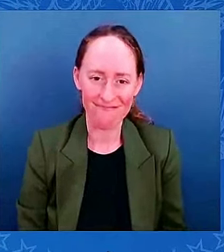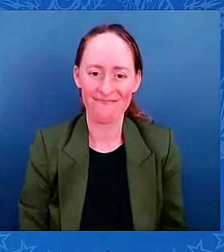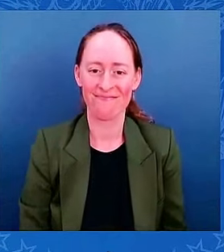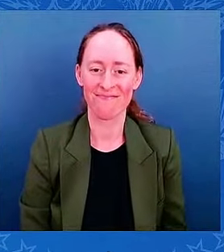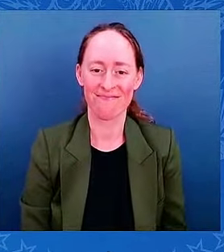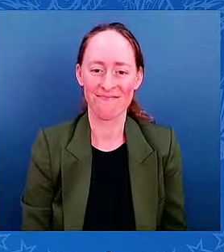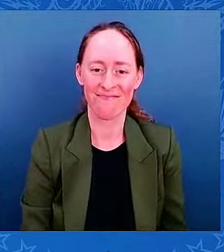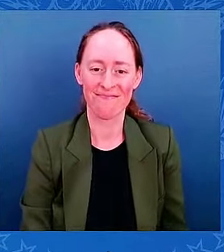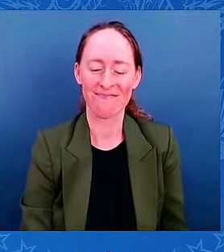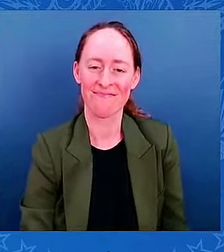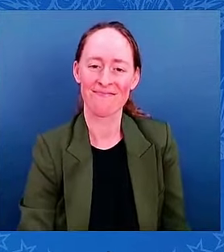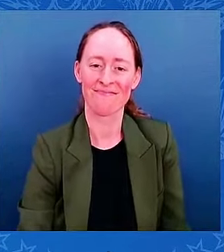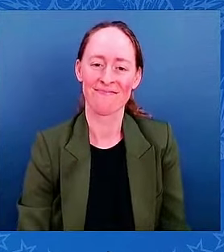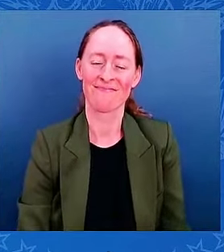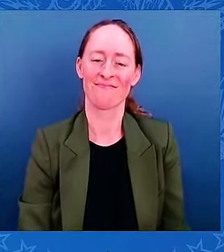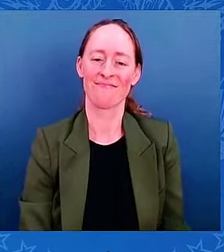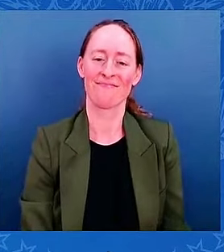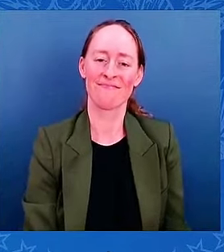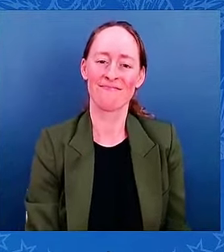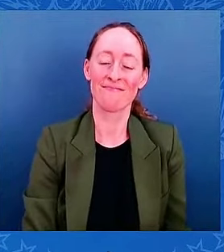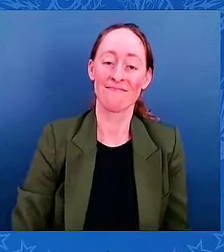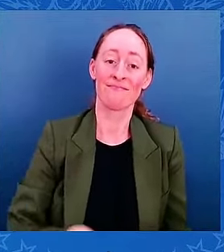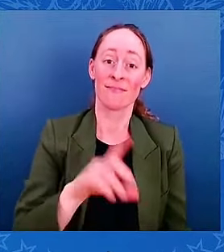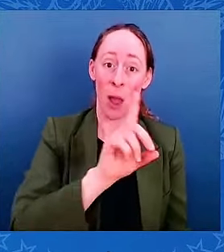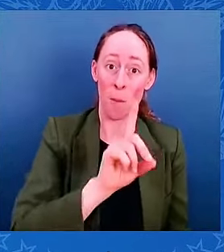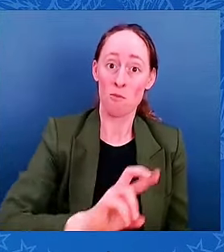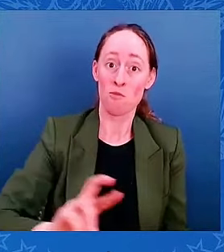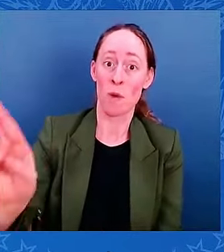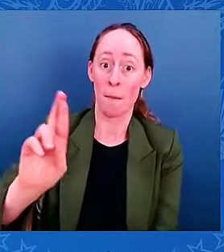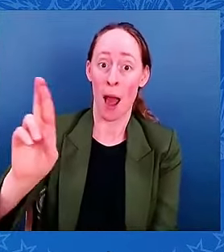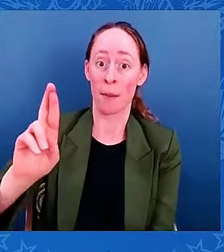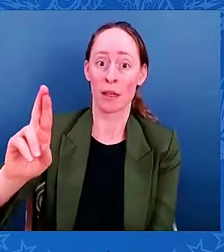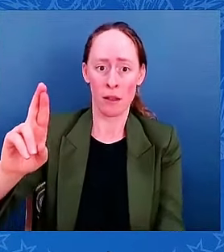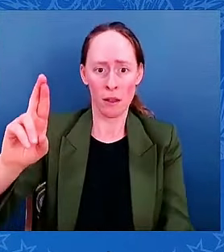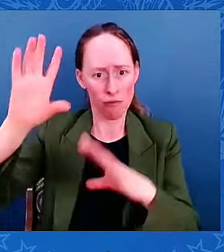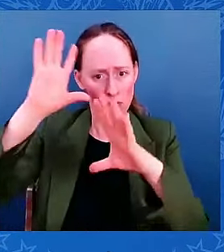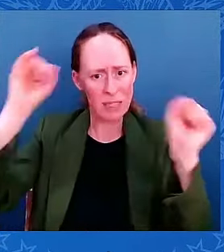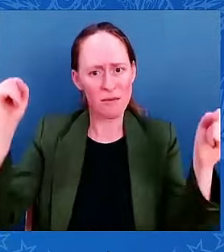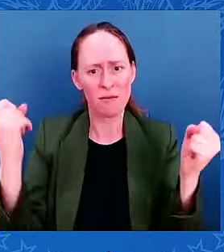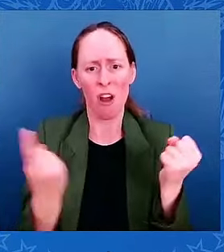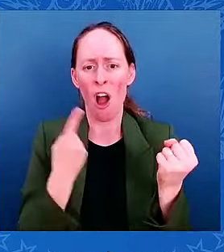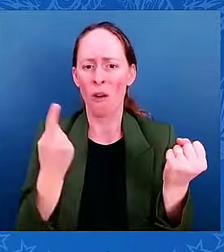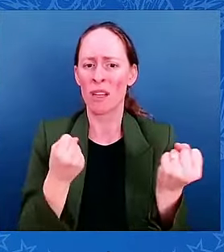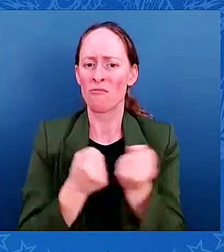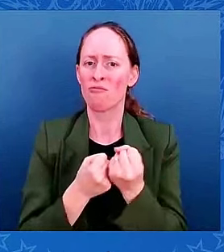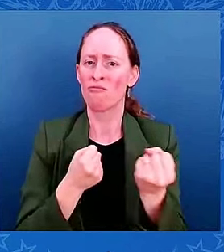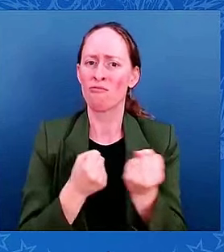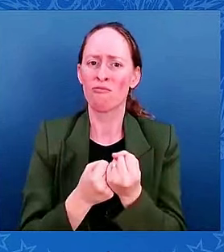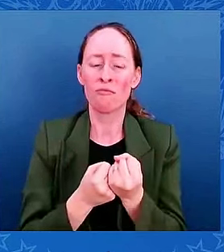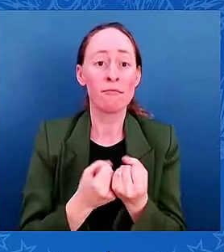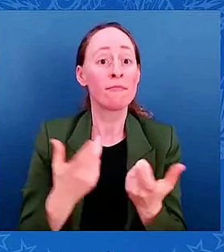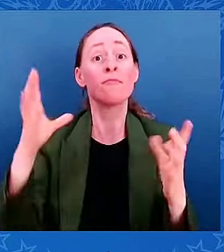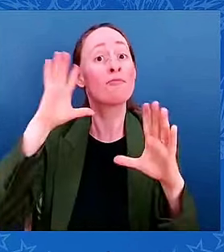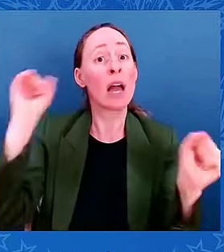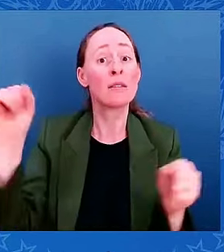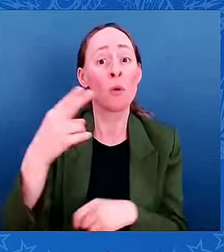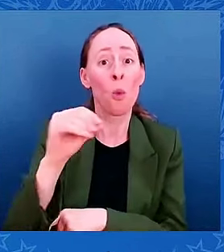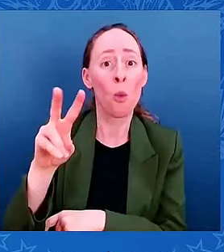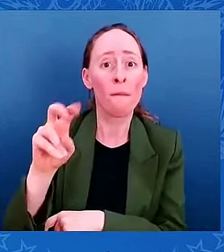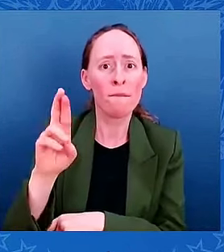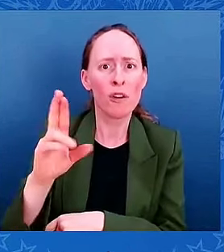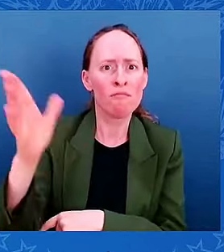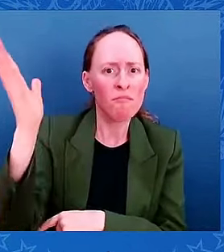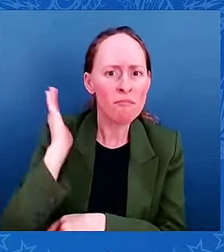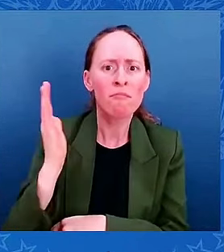recognized this. Prevailing wage laws date back to President Hoover. Registered apprenticeships date back to Franklin